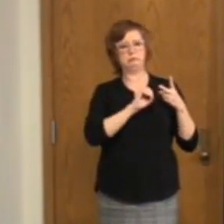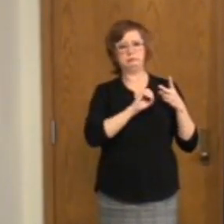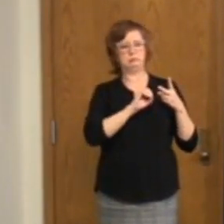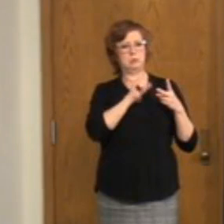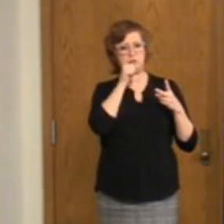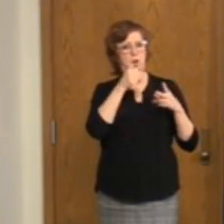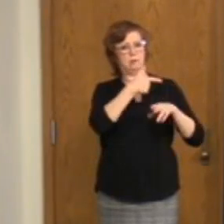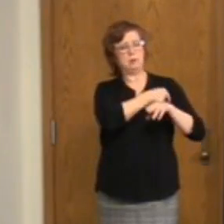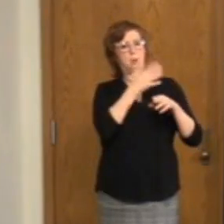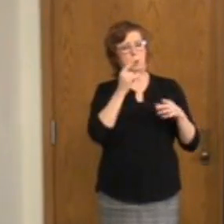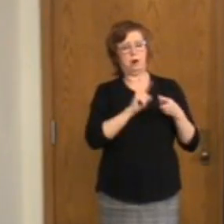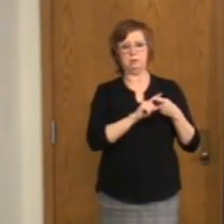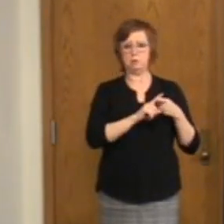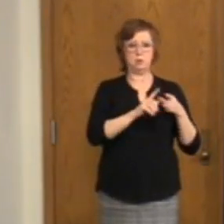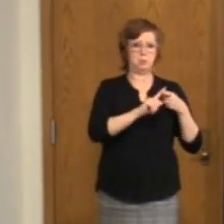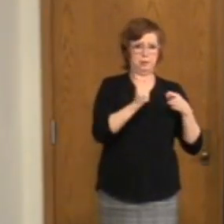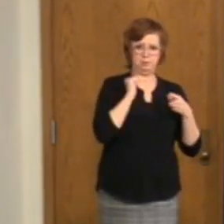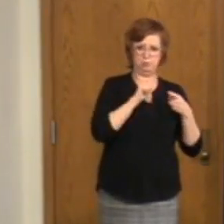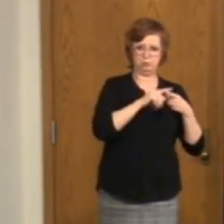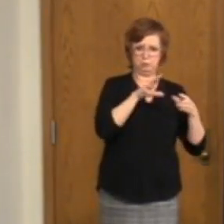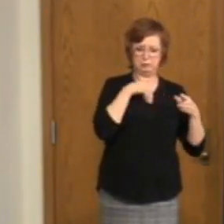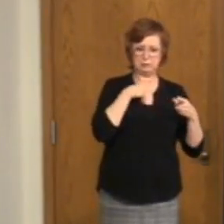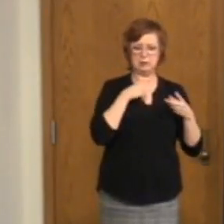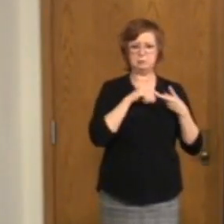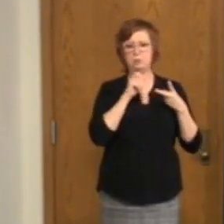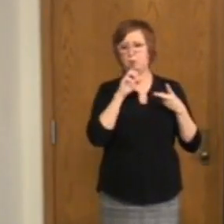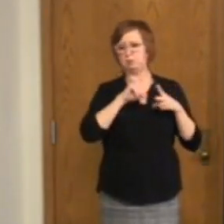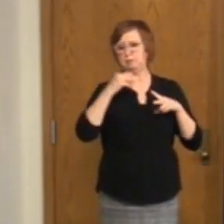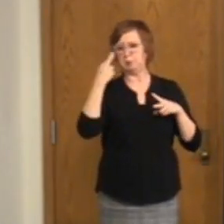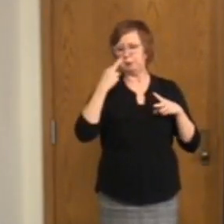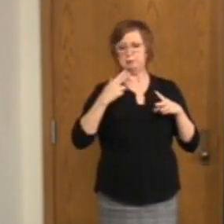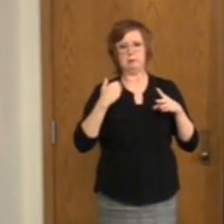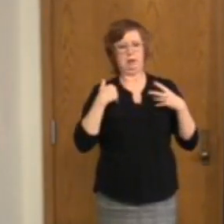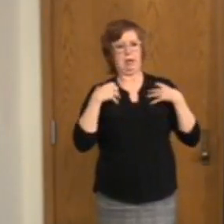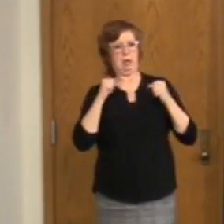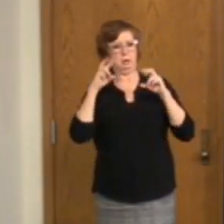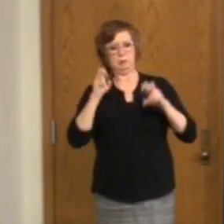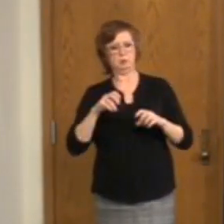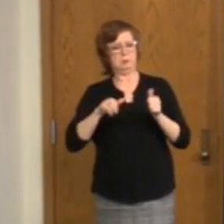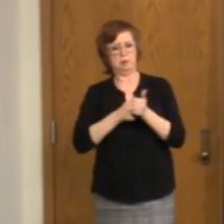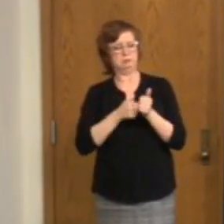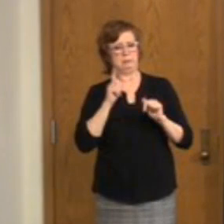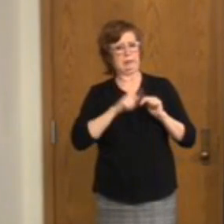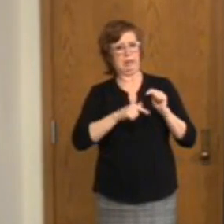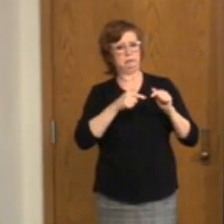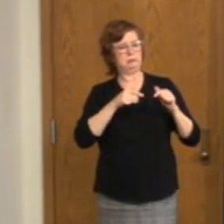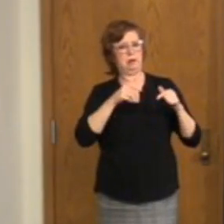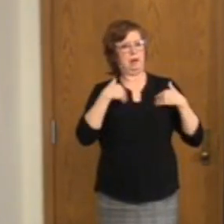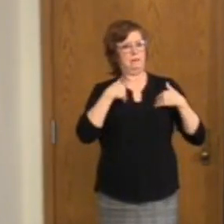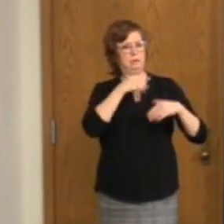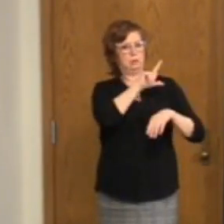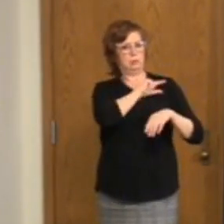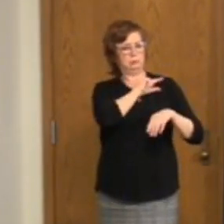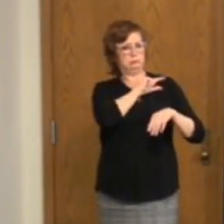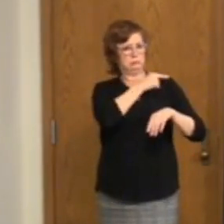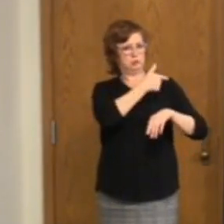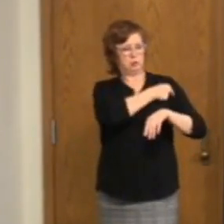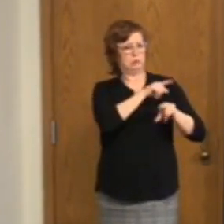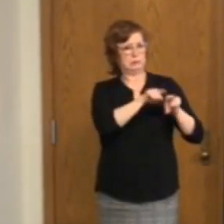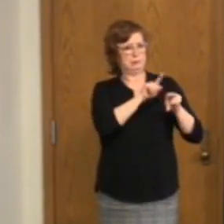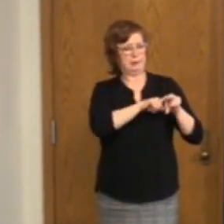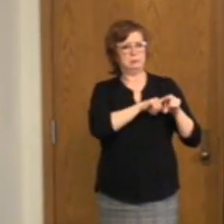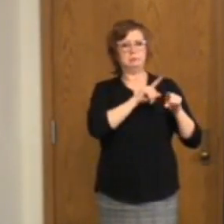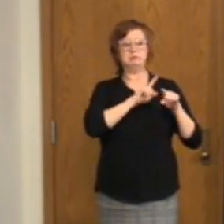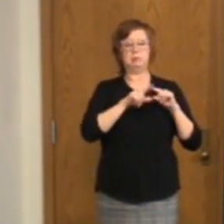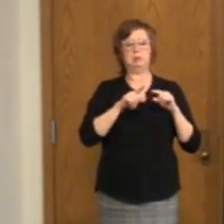shot right now for some other reason, such as a healthcare issue. Of course, those residents are still eligible to get their shot when